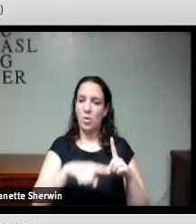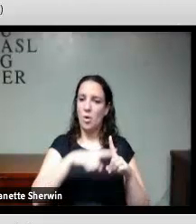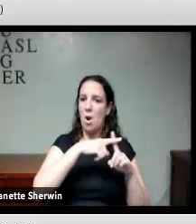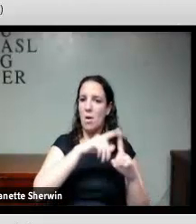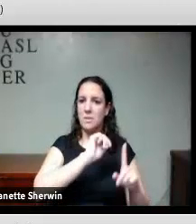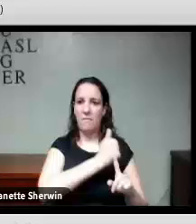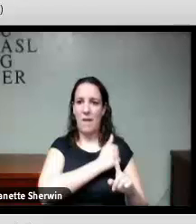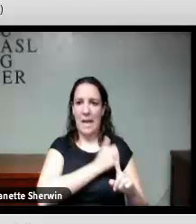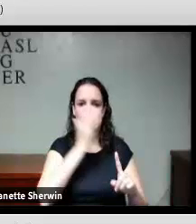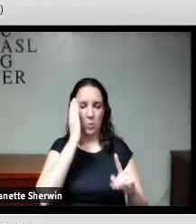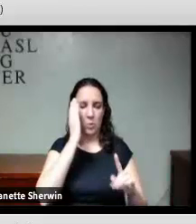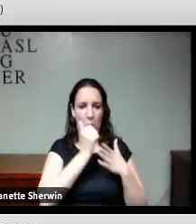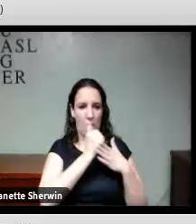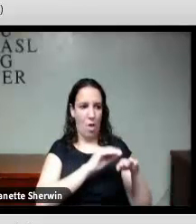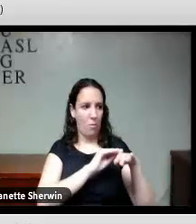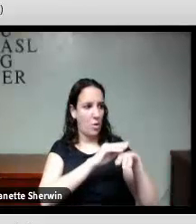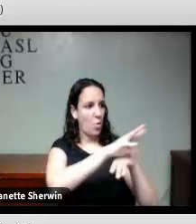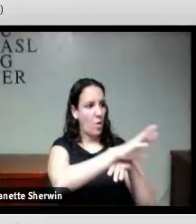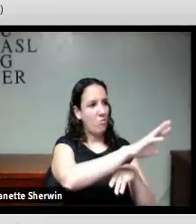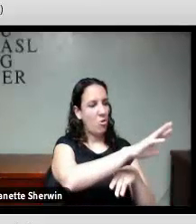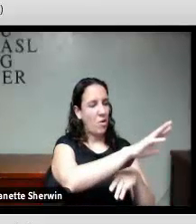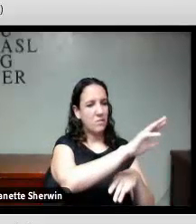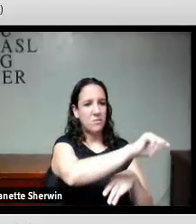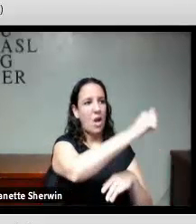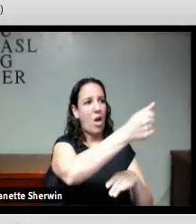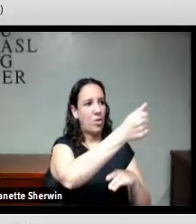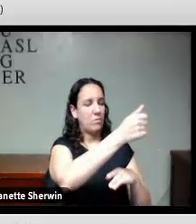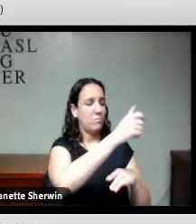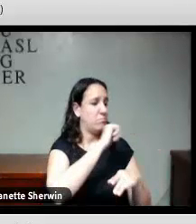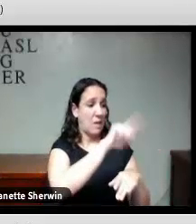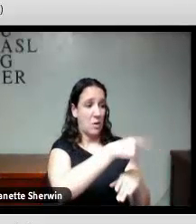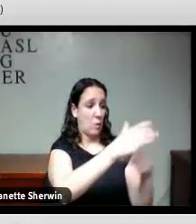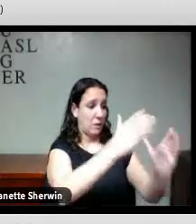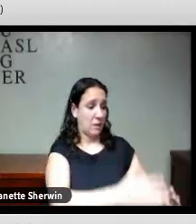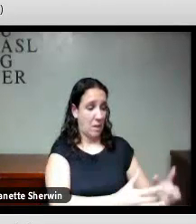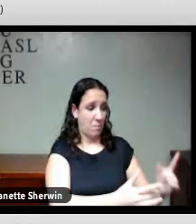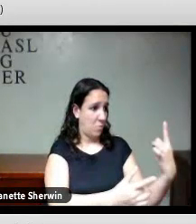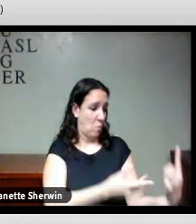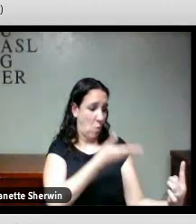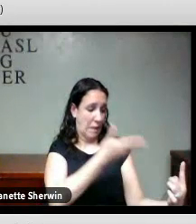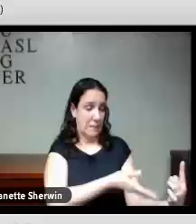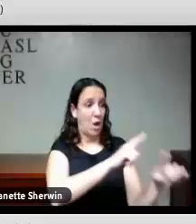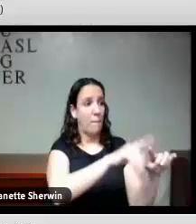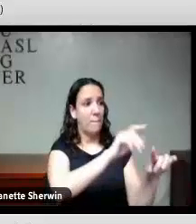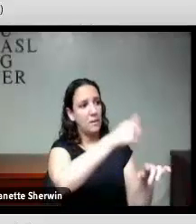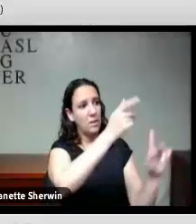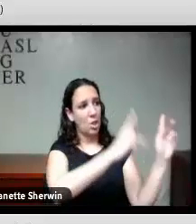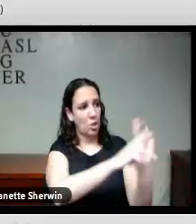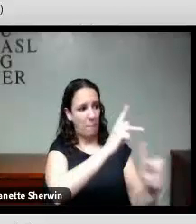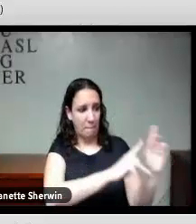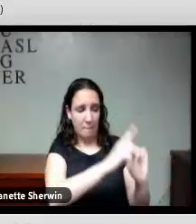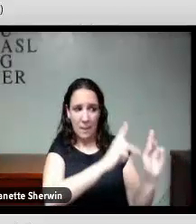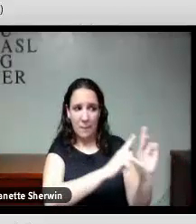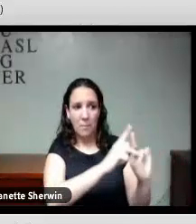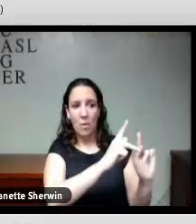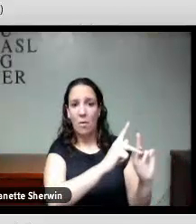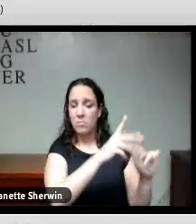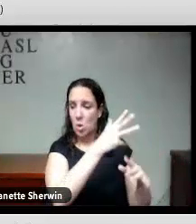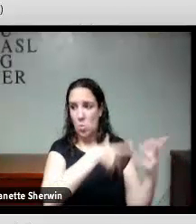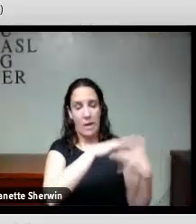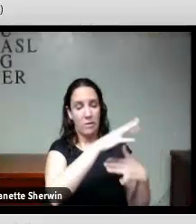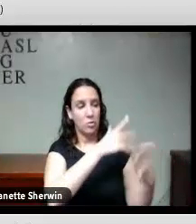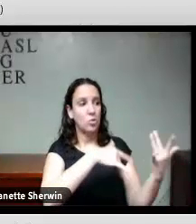I'm really focused and intentional about listening to this person's problem and finding an opportunity to thank them for something within that interaction,